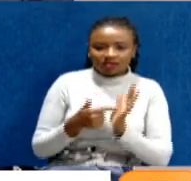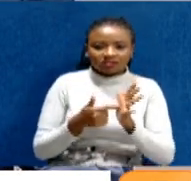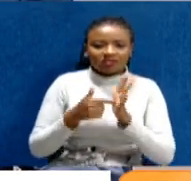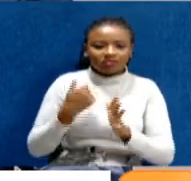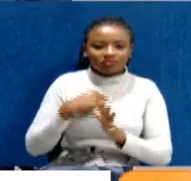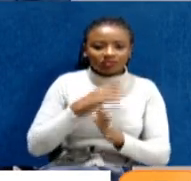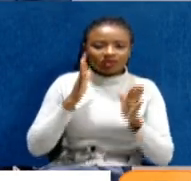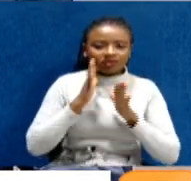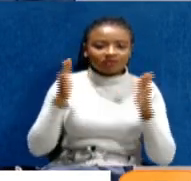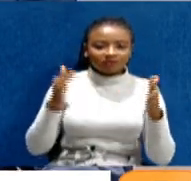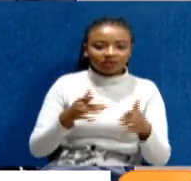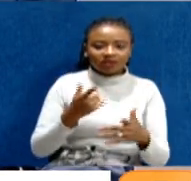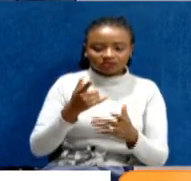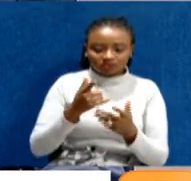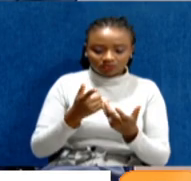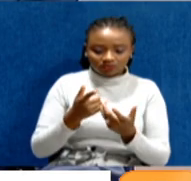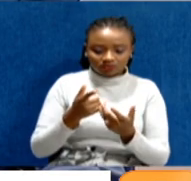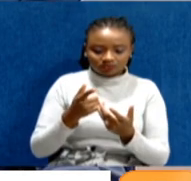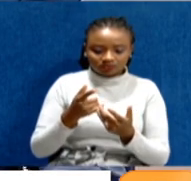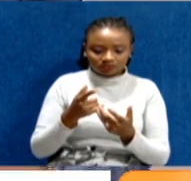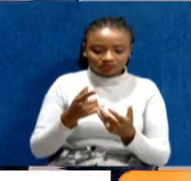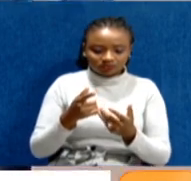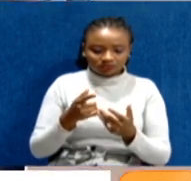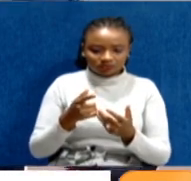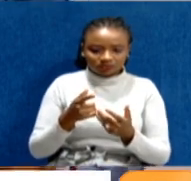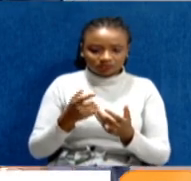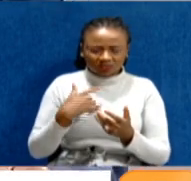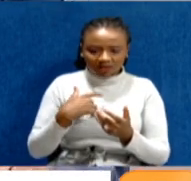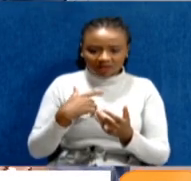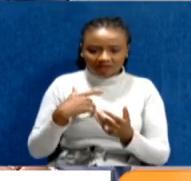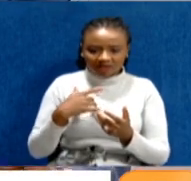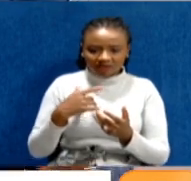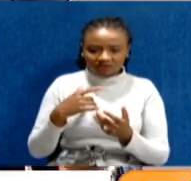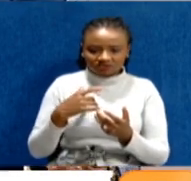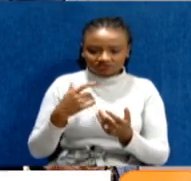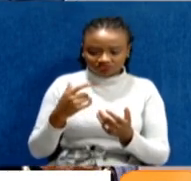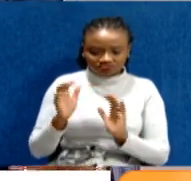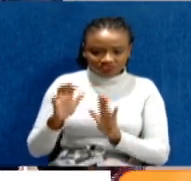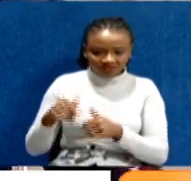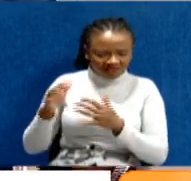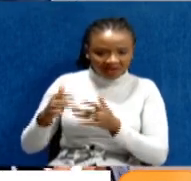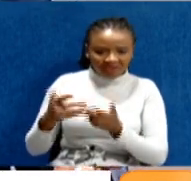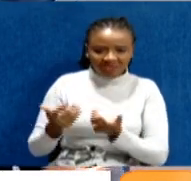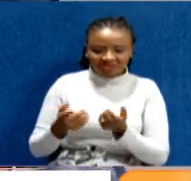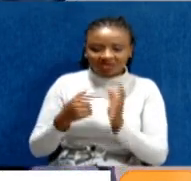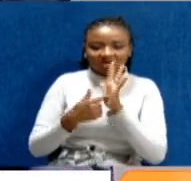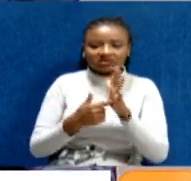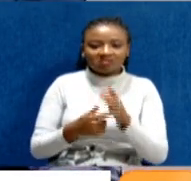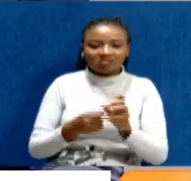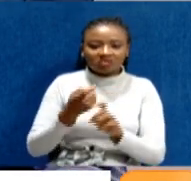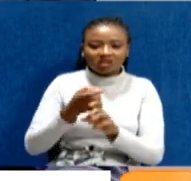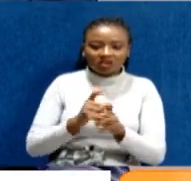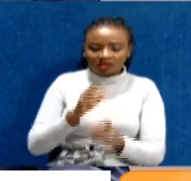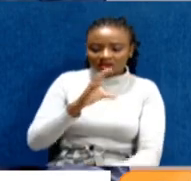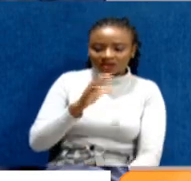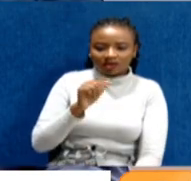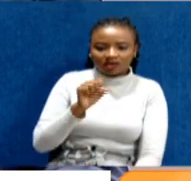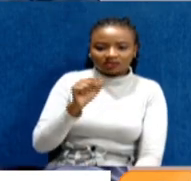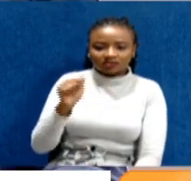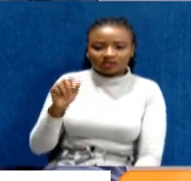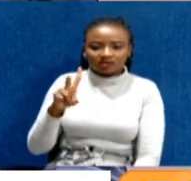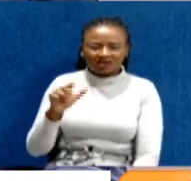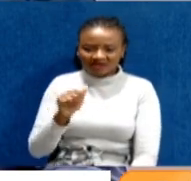focus on some crops, research being done on some crops that were called orphan crops, yeah. right? Cassavas and so on, they're not mm. orphan. Now those are the